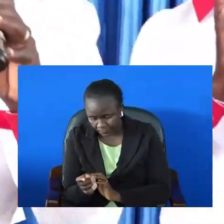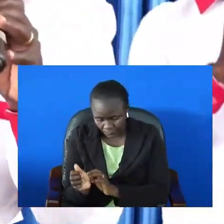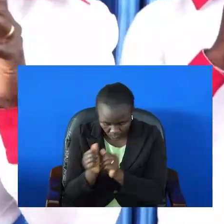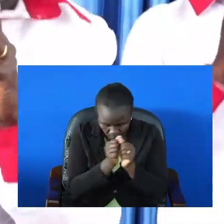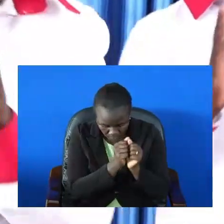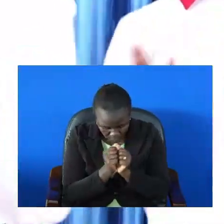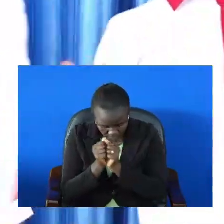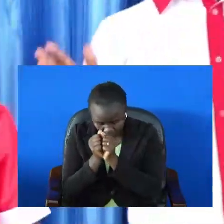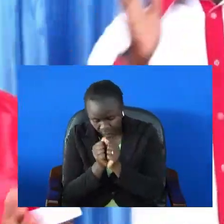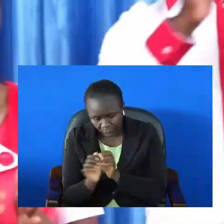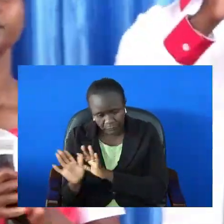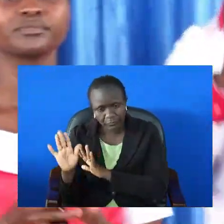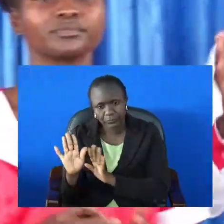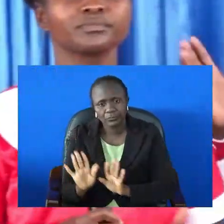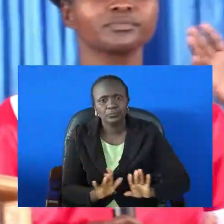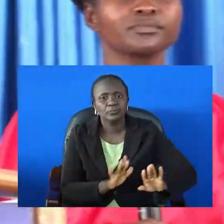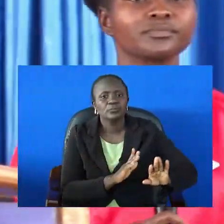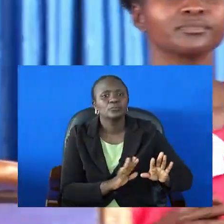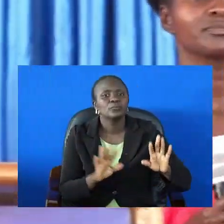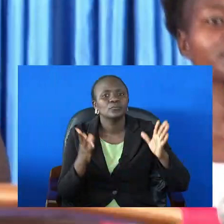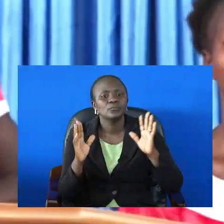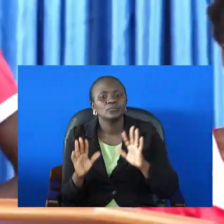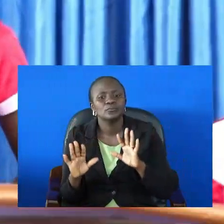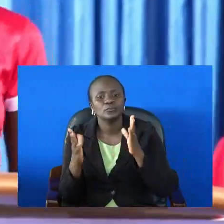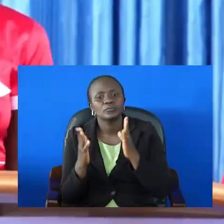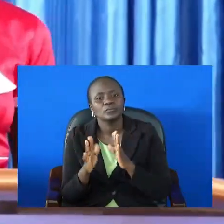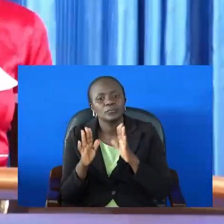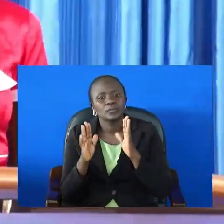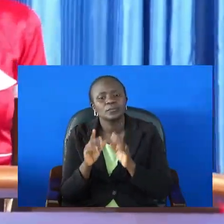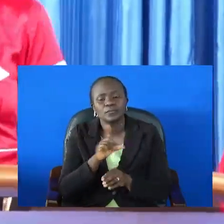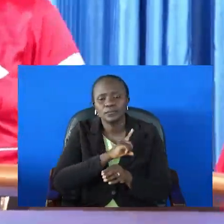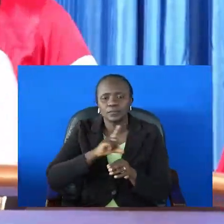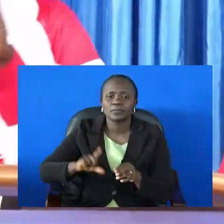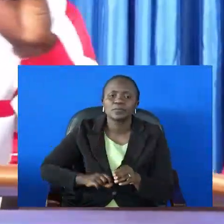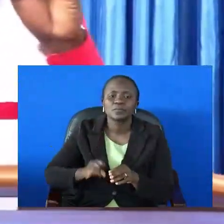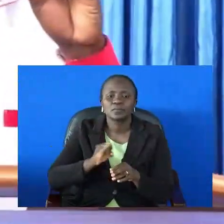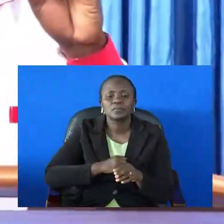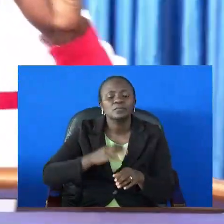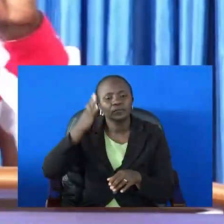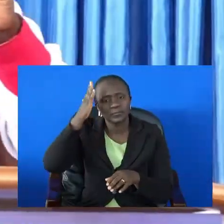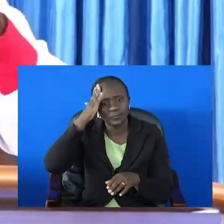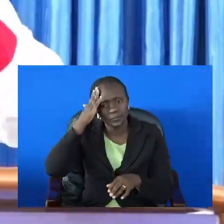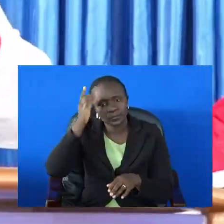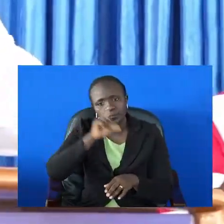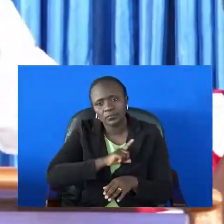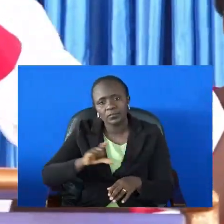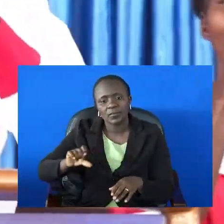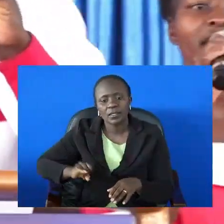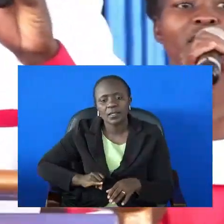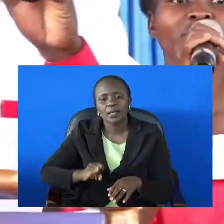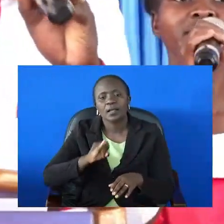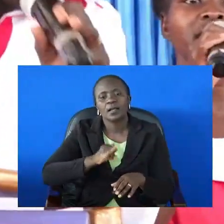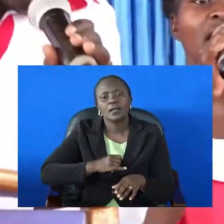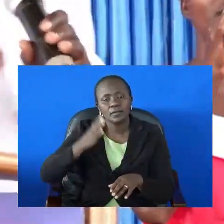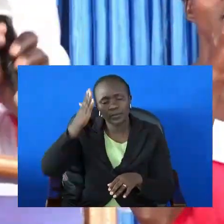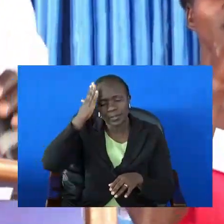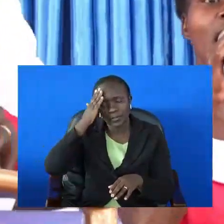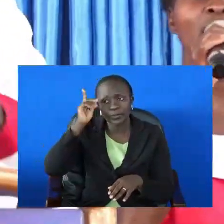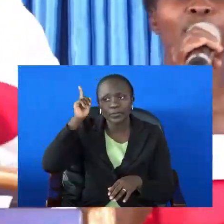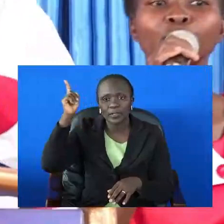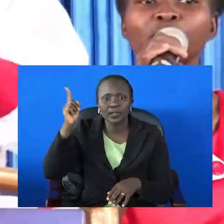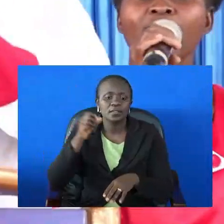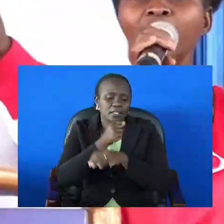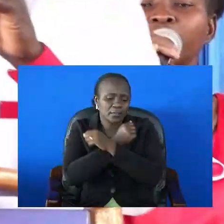Pamoja. Bwana nimetambua unanipenda. Bwana